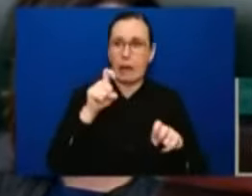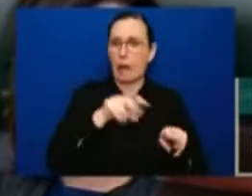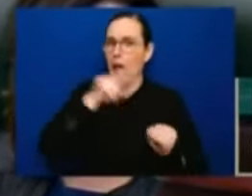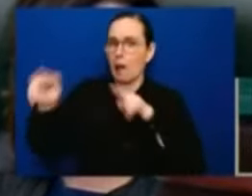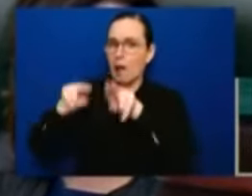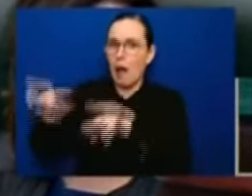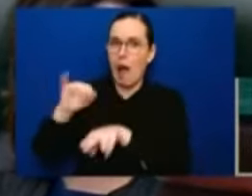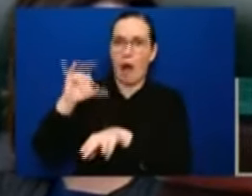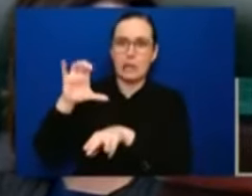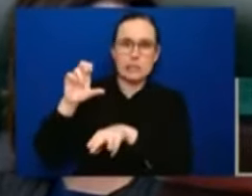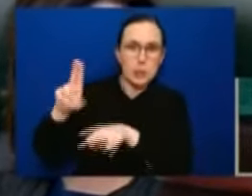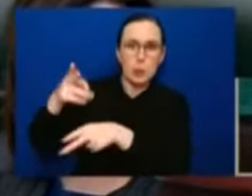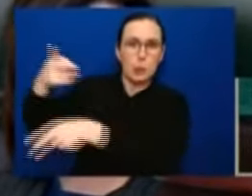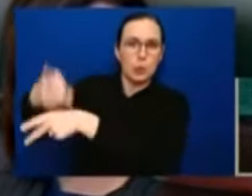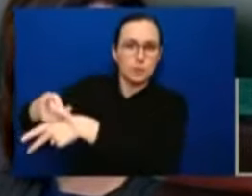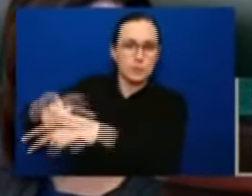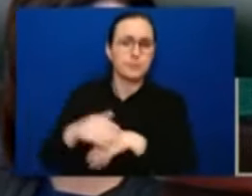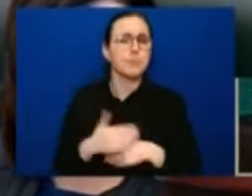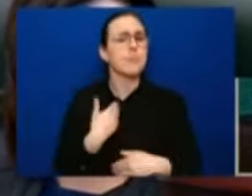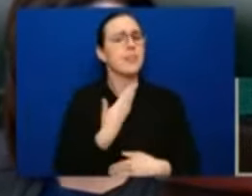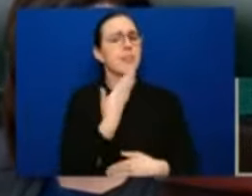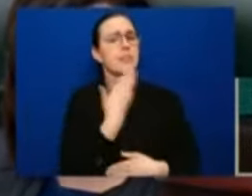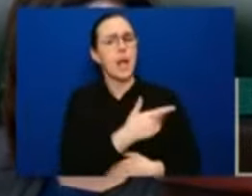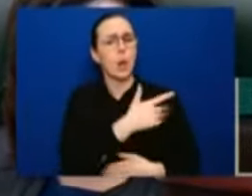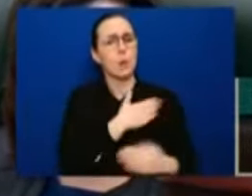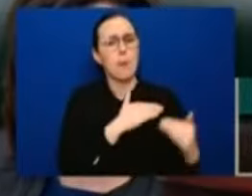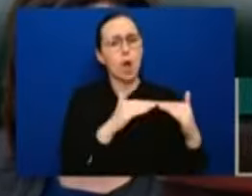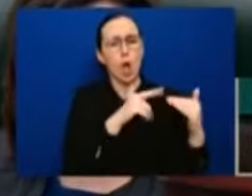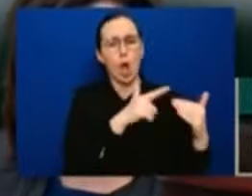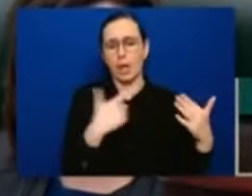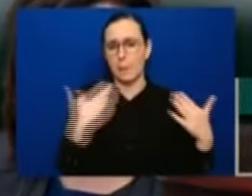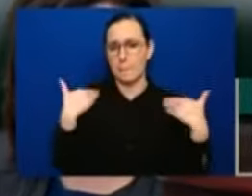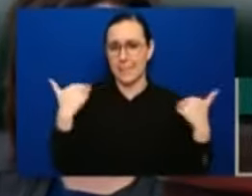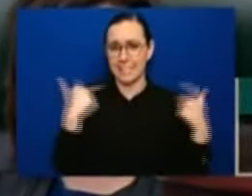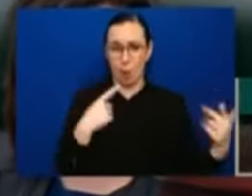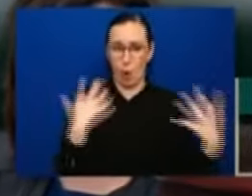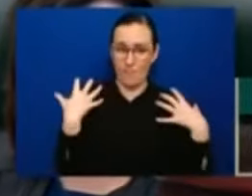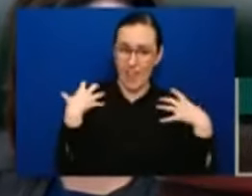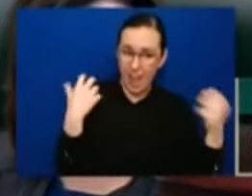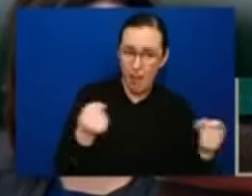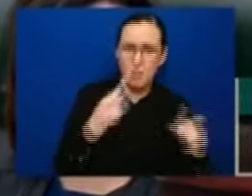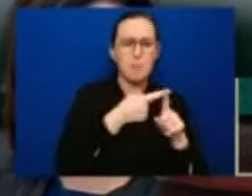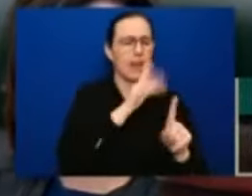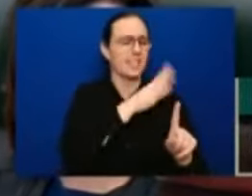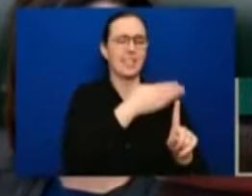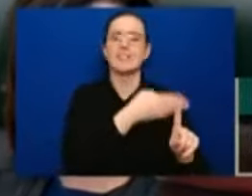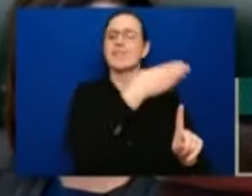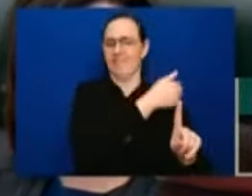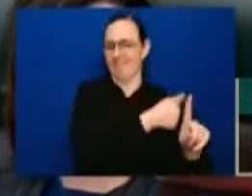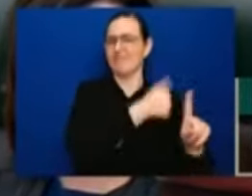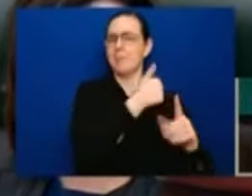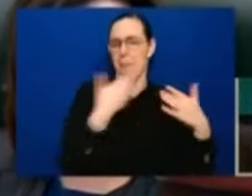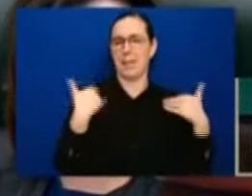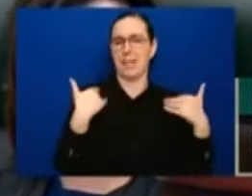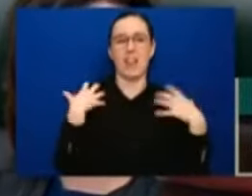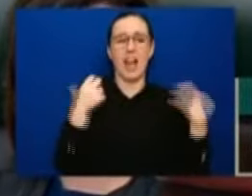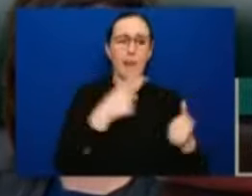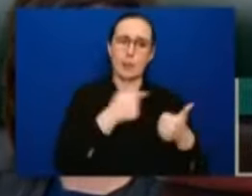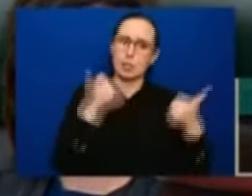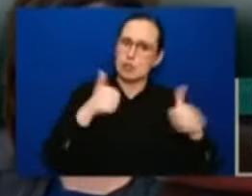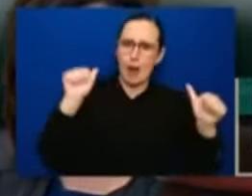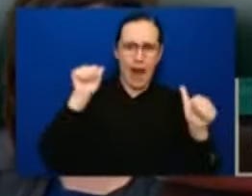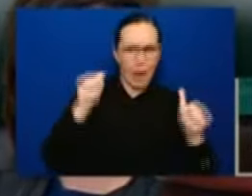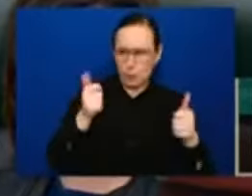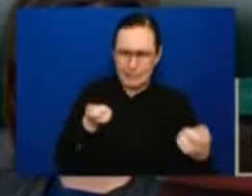pushing AHS to find capacity to deal with the pandemic pressures. I would also like to thank the nurses and doctors and